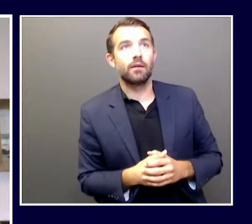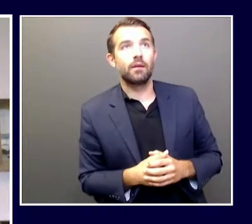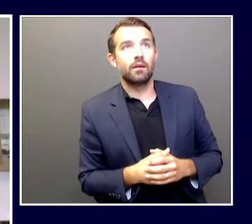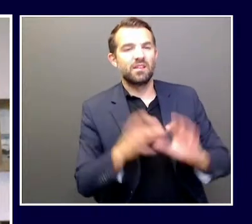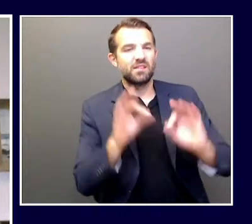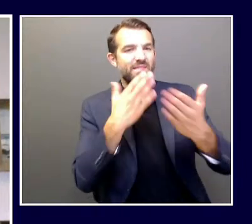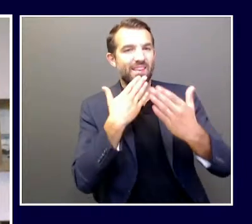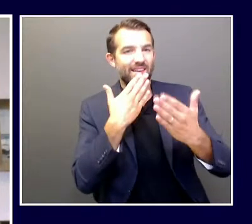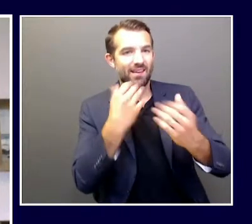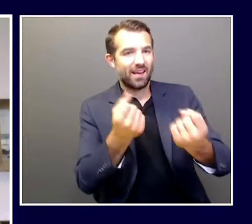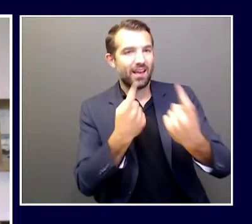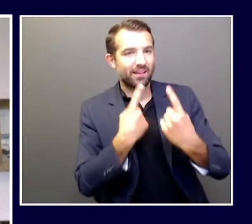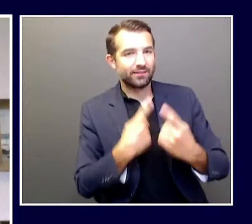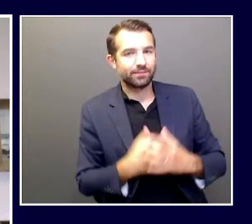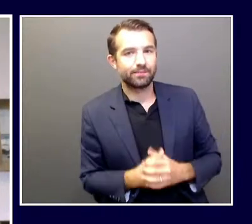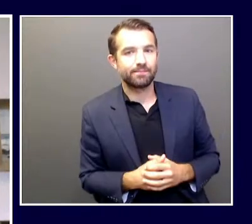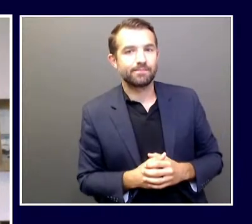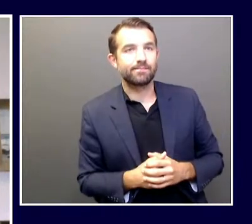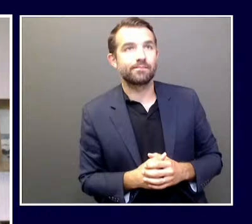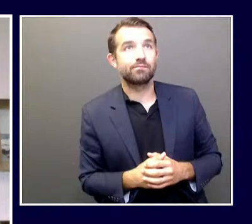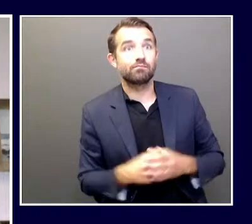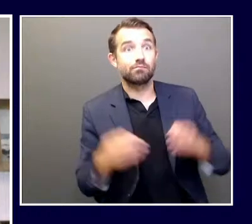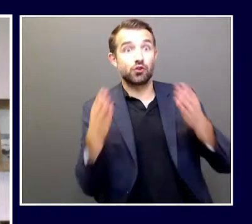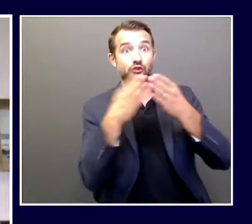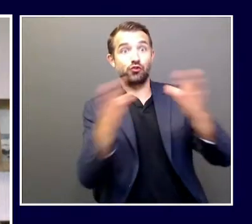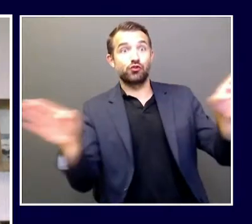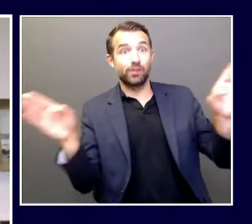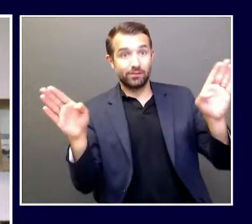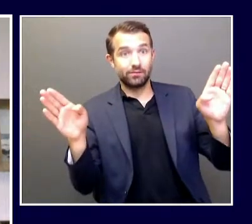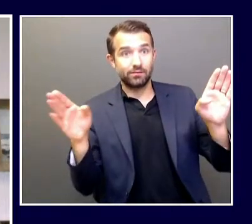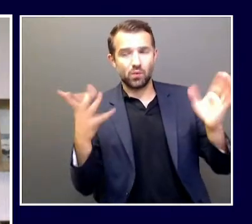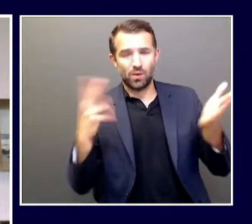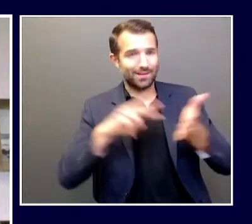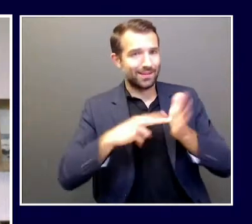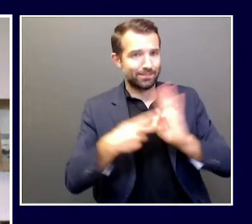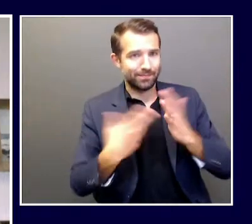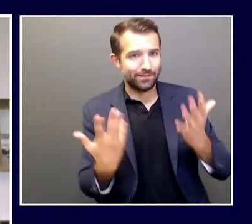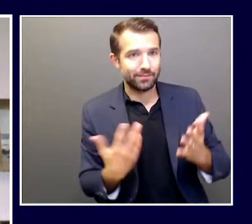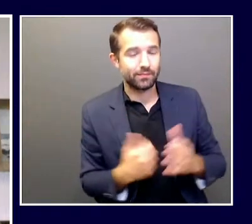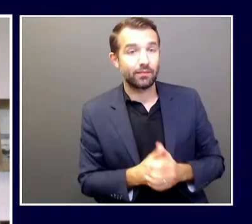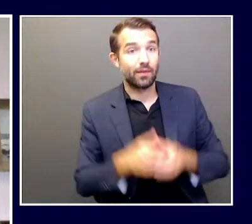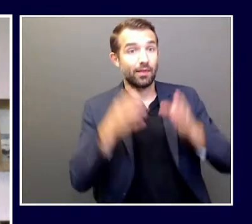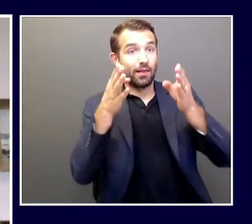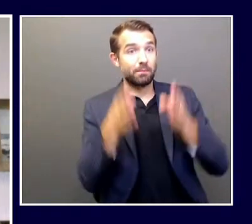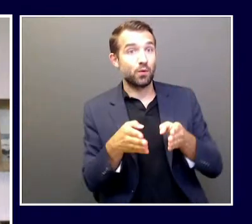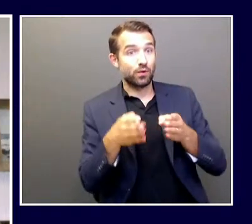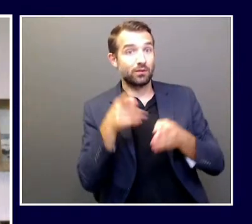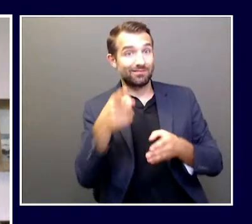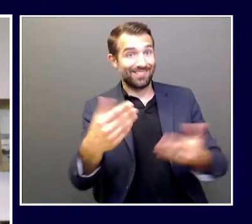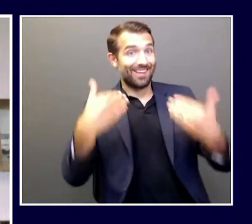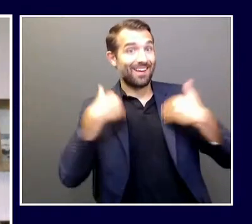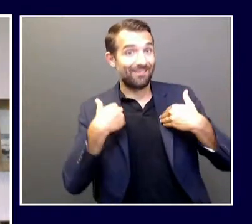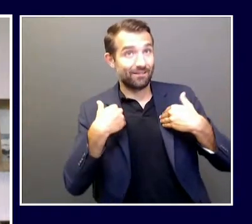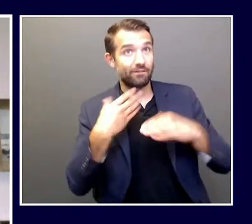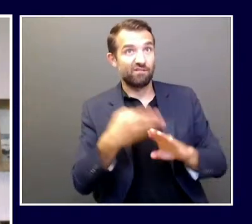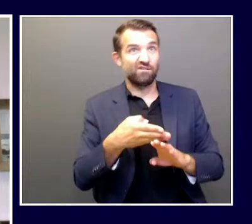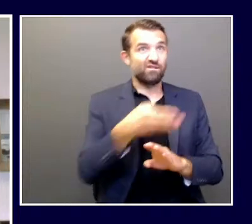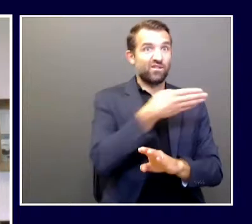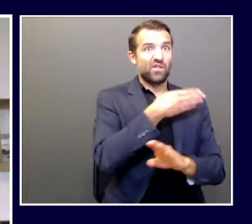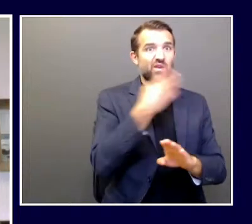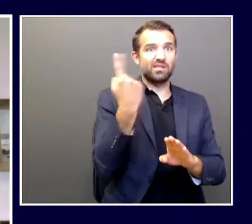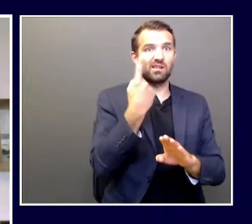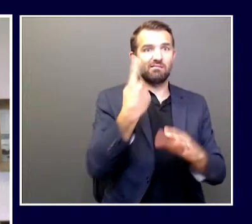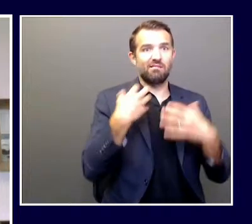are situations where someone had pre-existing or severe chronic illness, or in some instances that we've